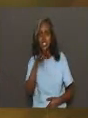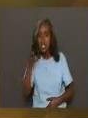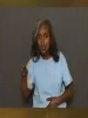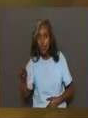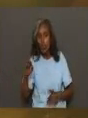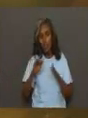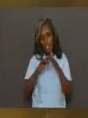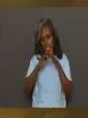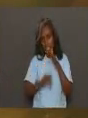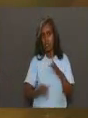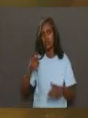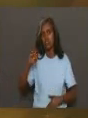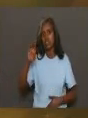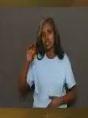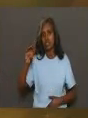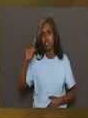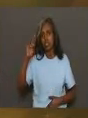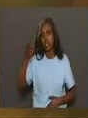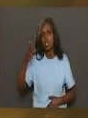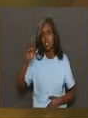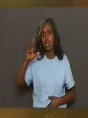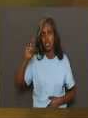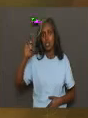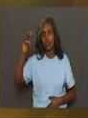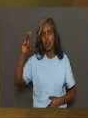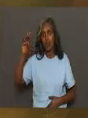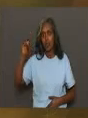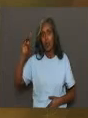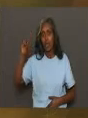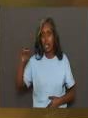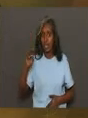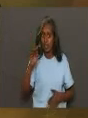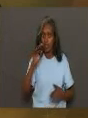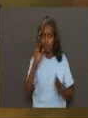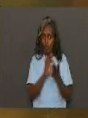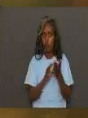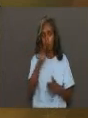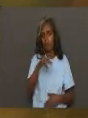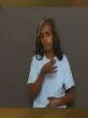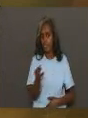the row-reduced echelon form of a matrix.